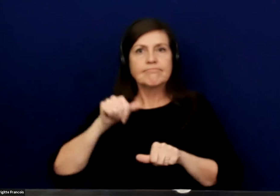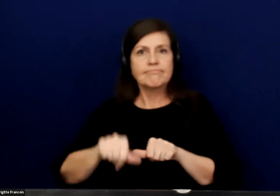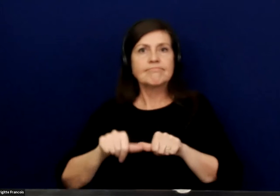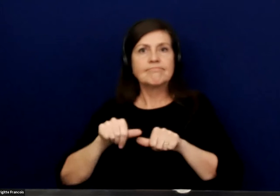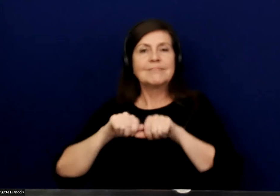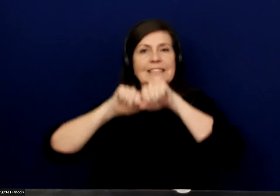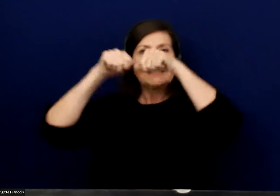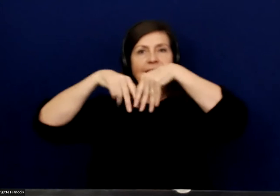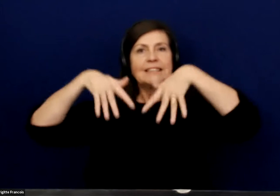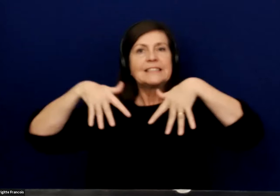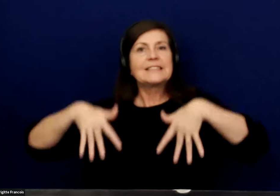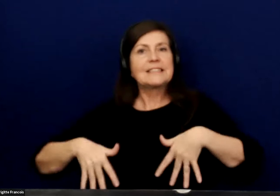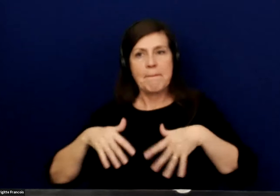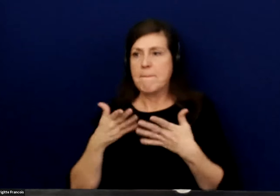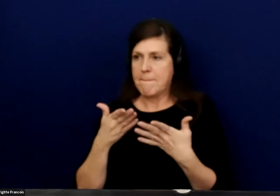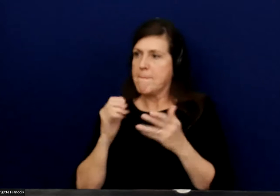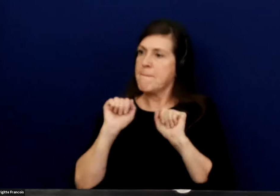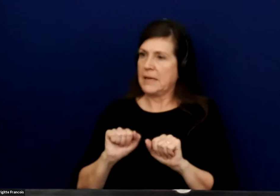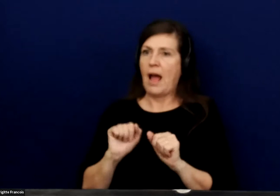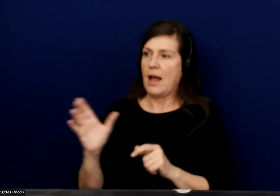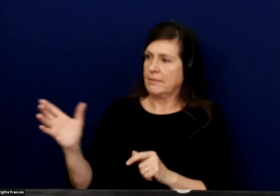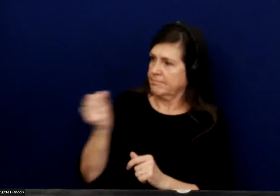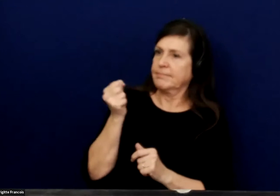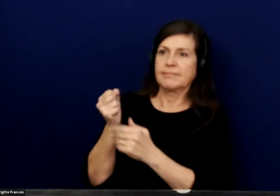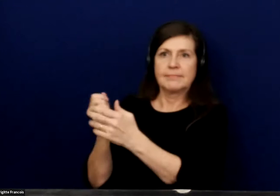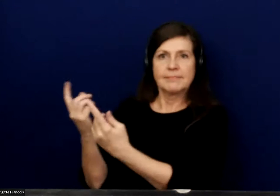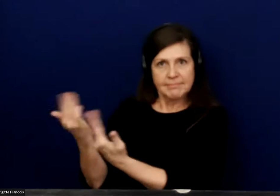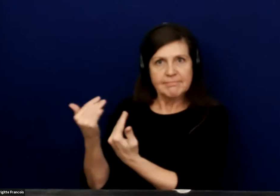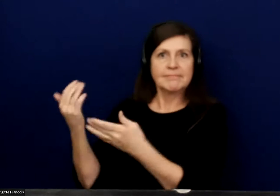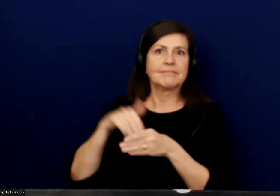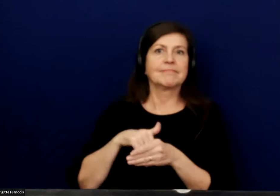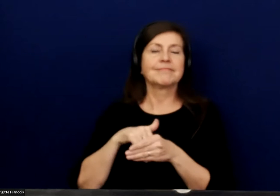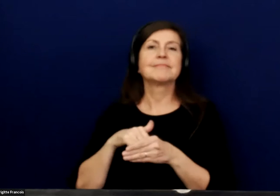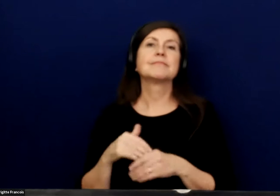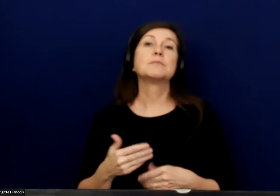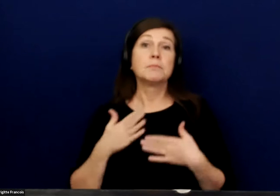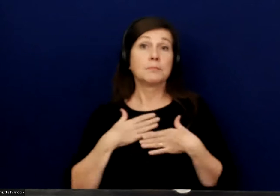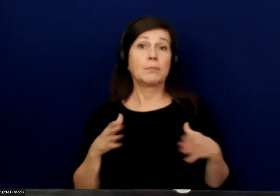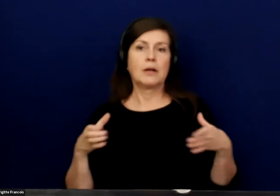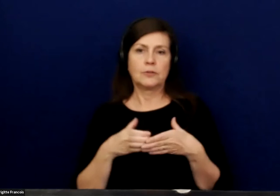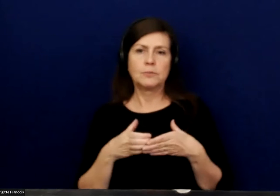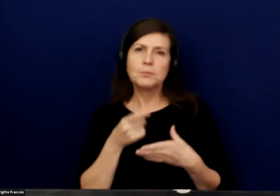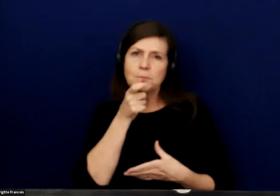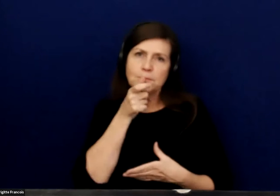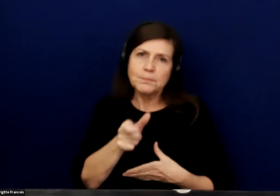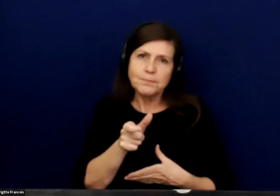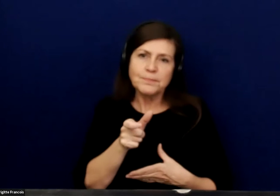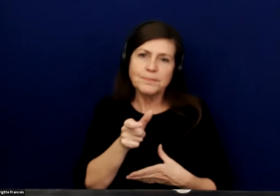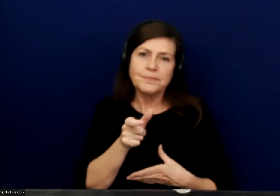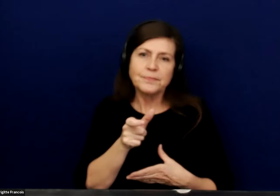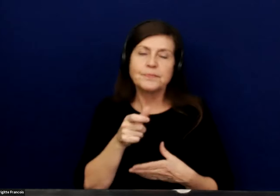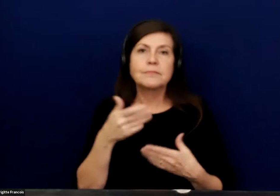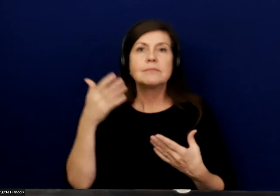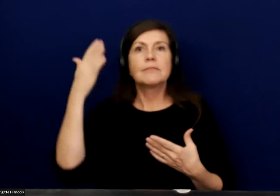One of the people who was in my group mentioned the ADKAR model, which is